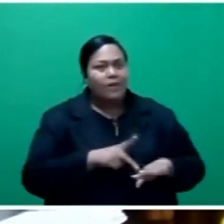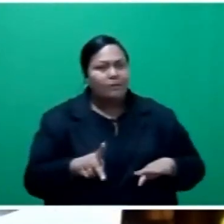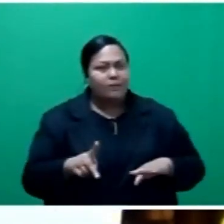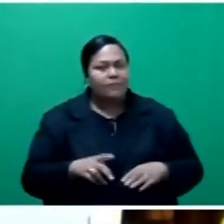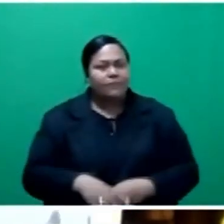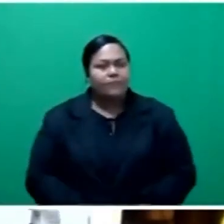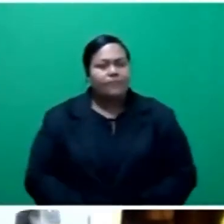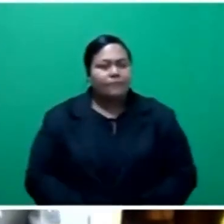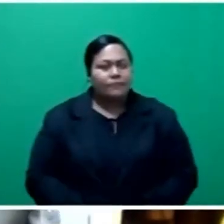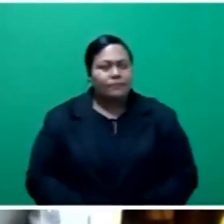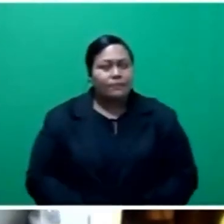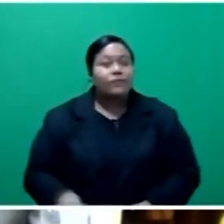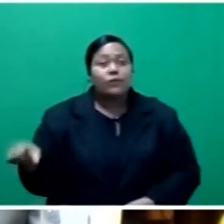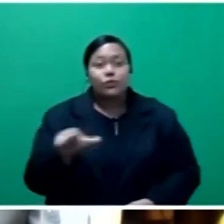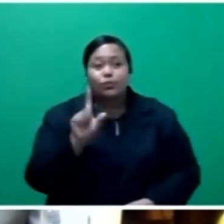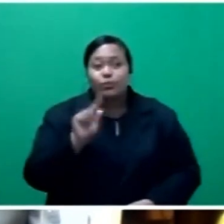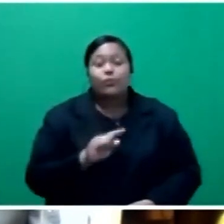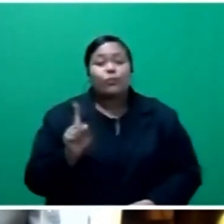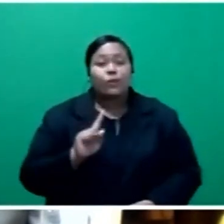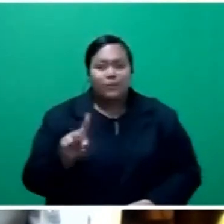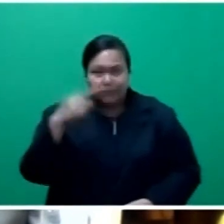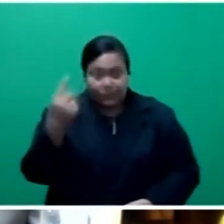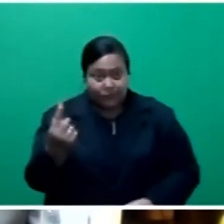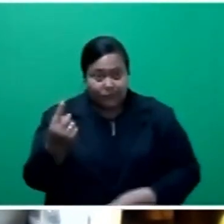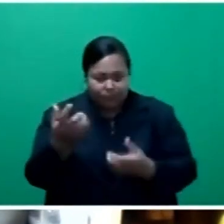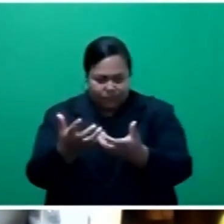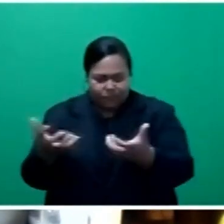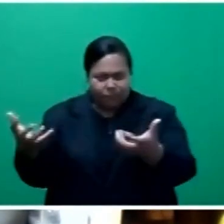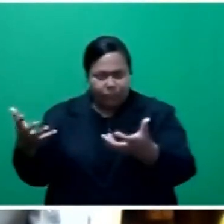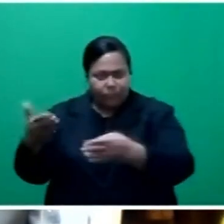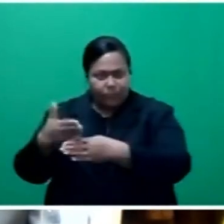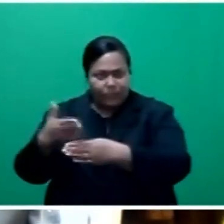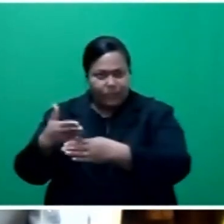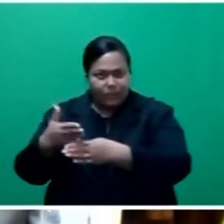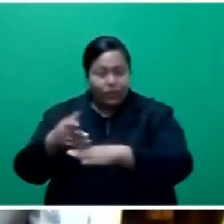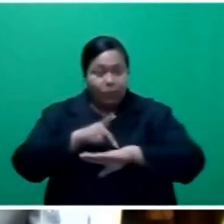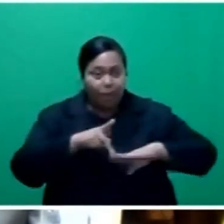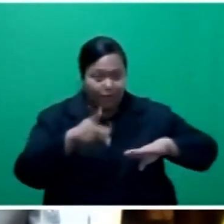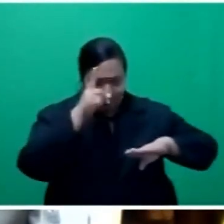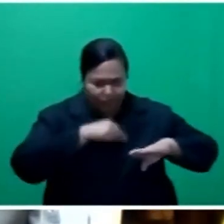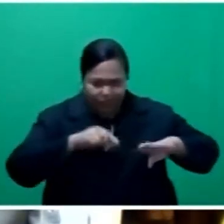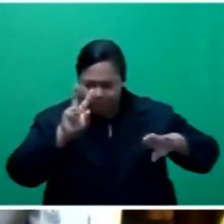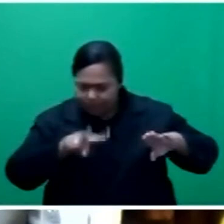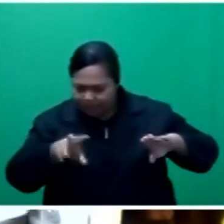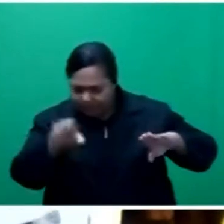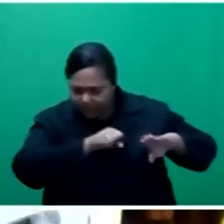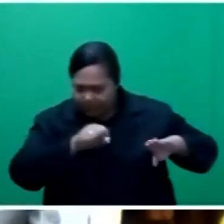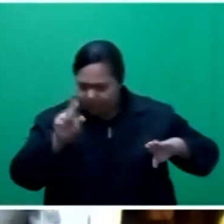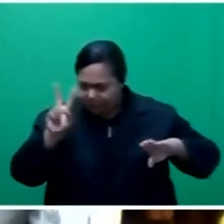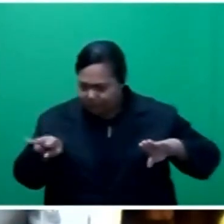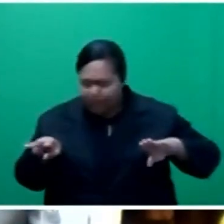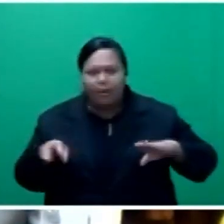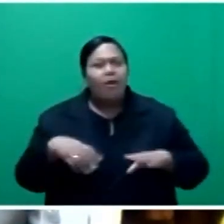Speaker, sir, what they should be doing is running them separately. So at least Parliament very quickly gets the financial audits.